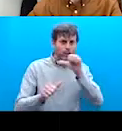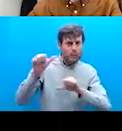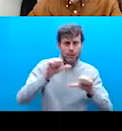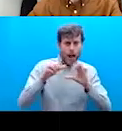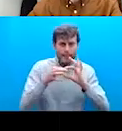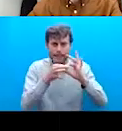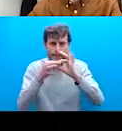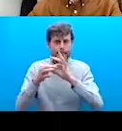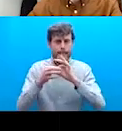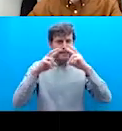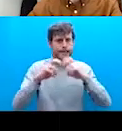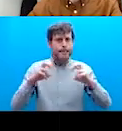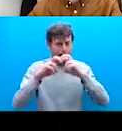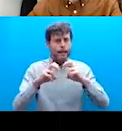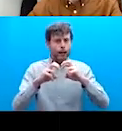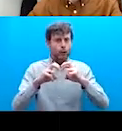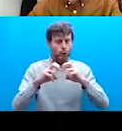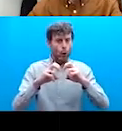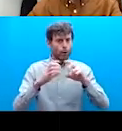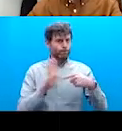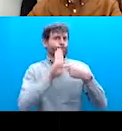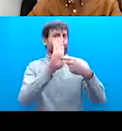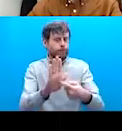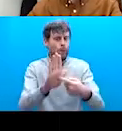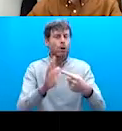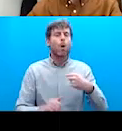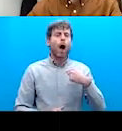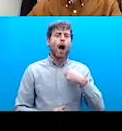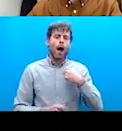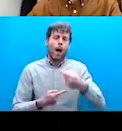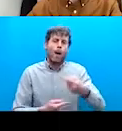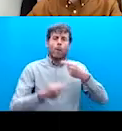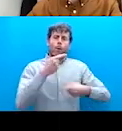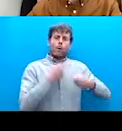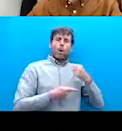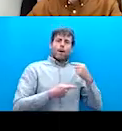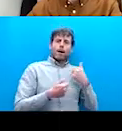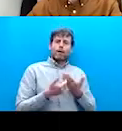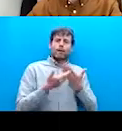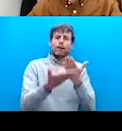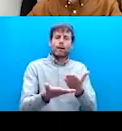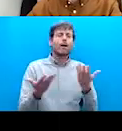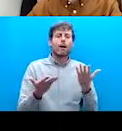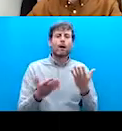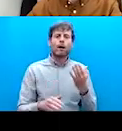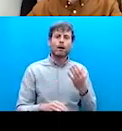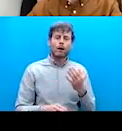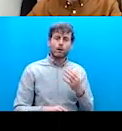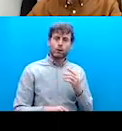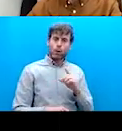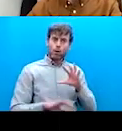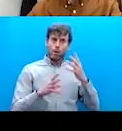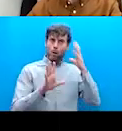But I want to take a step back and start really by introducing the capacity that we want to explain, or